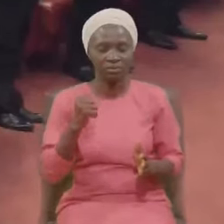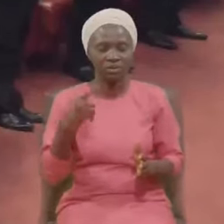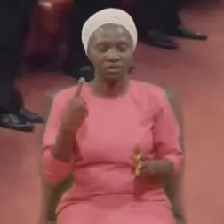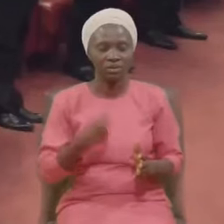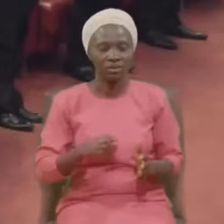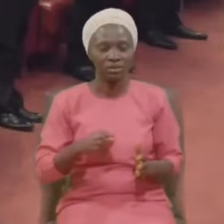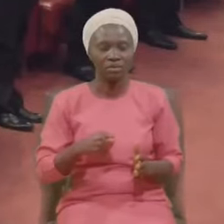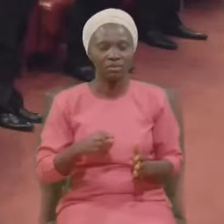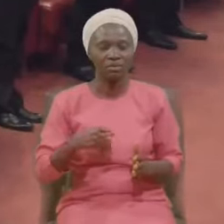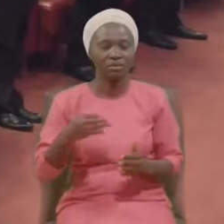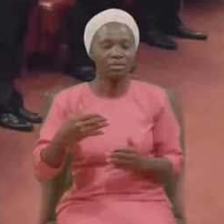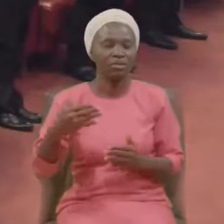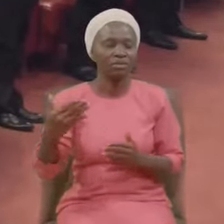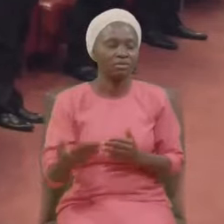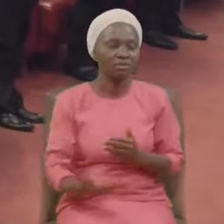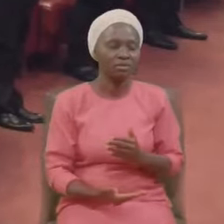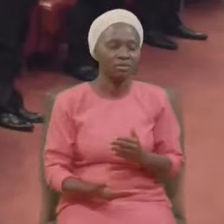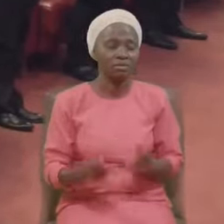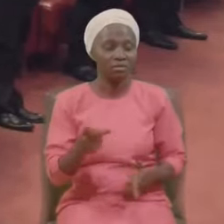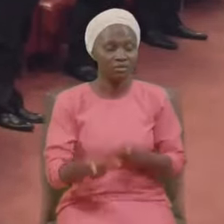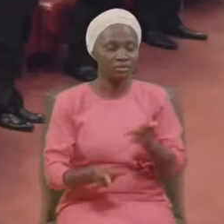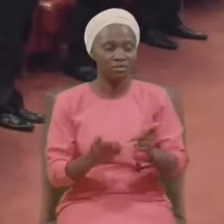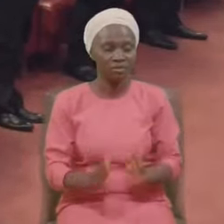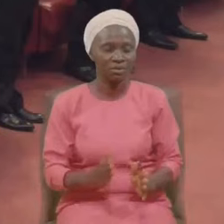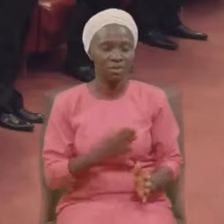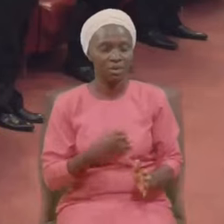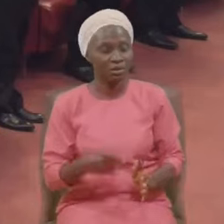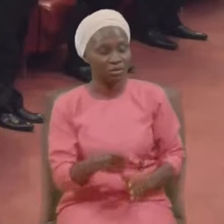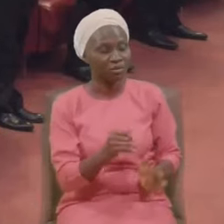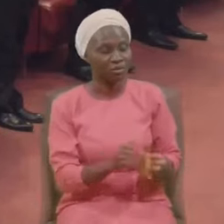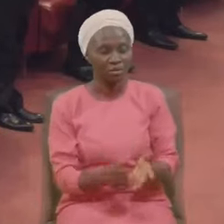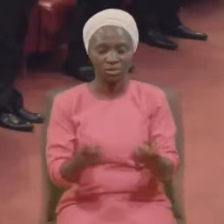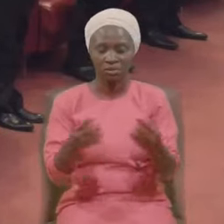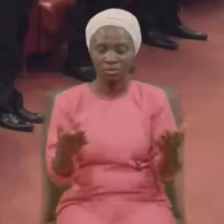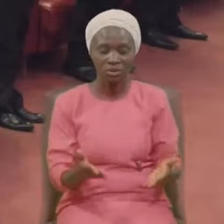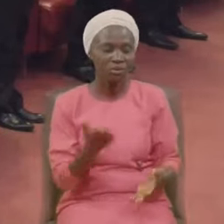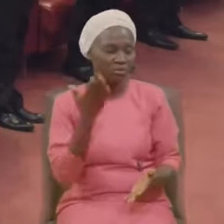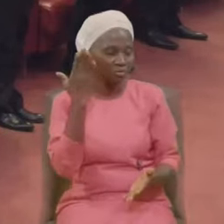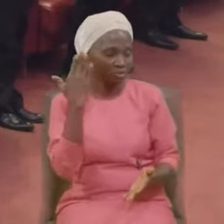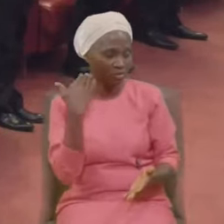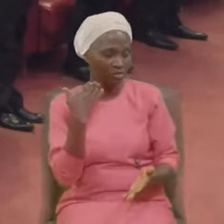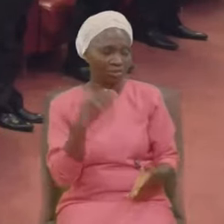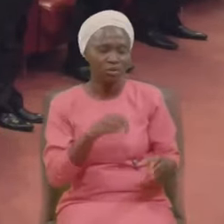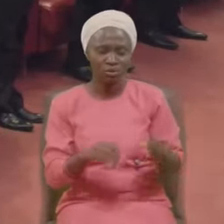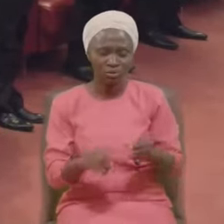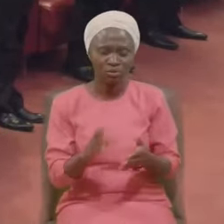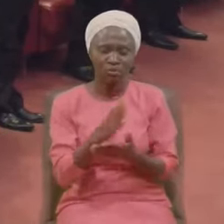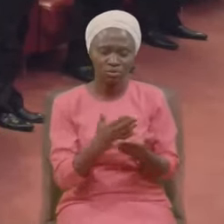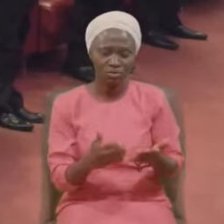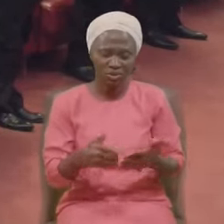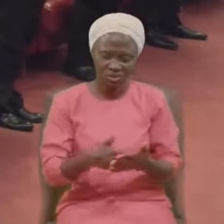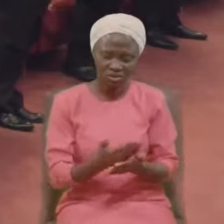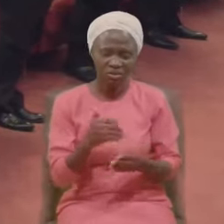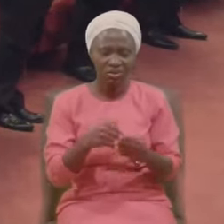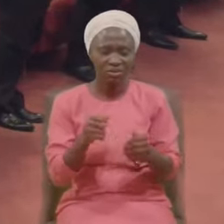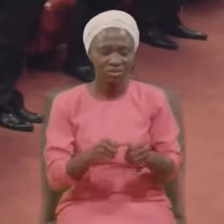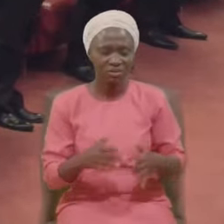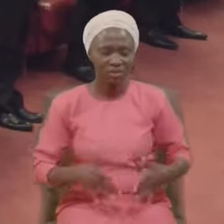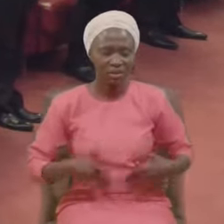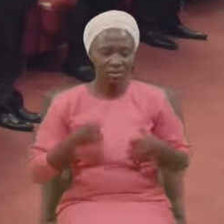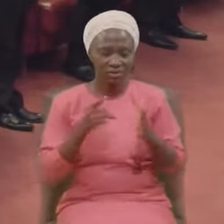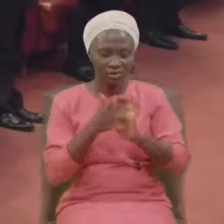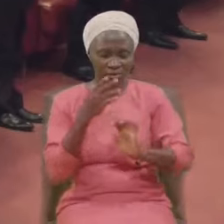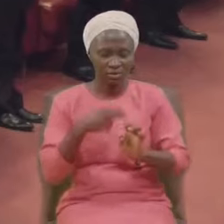invitees and those who have been coming before, do something new in every life in Jesus'